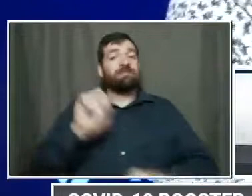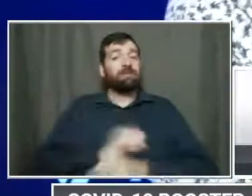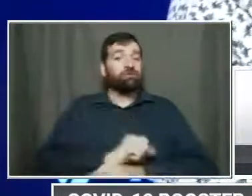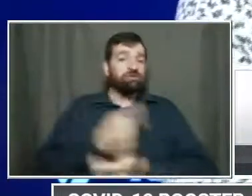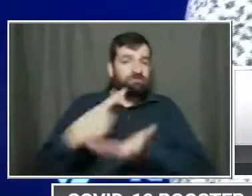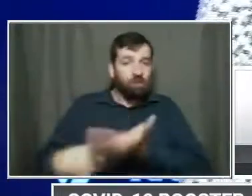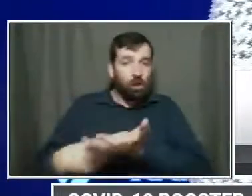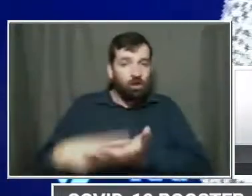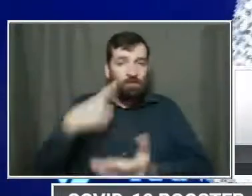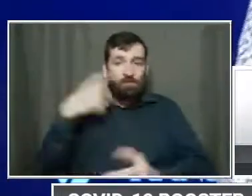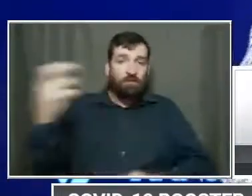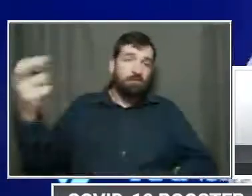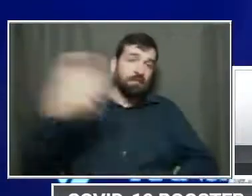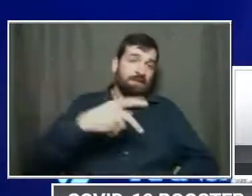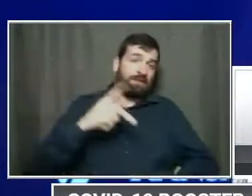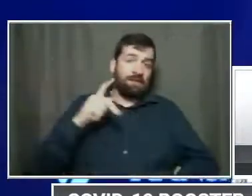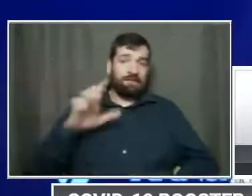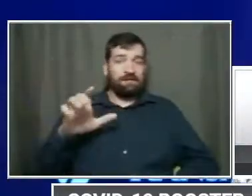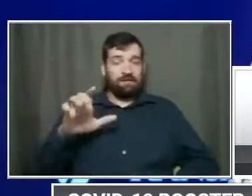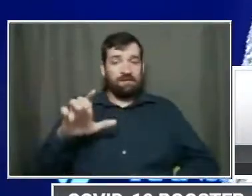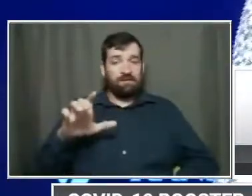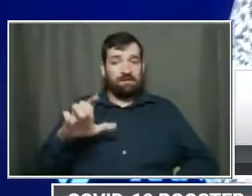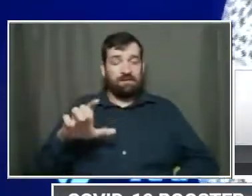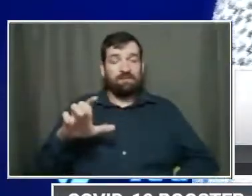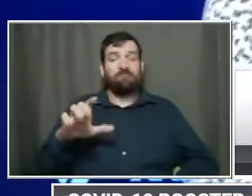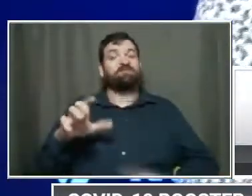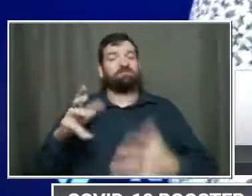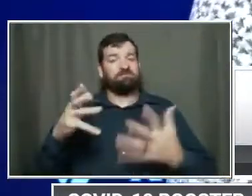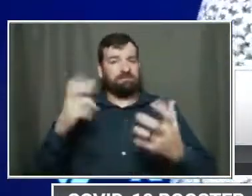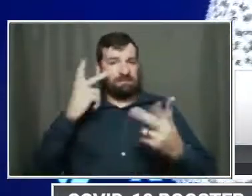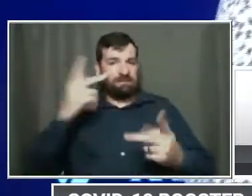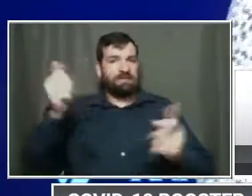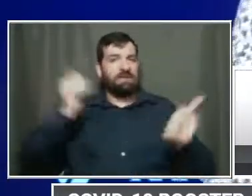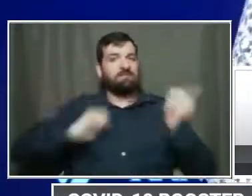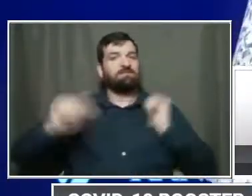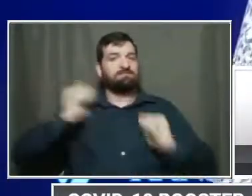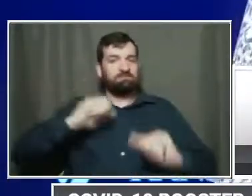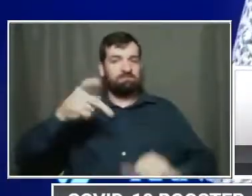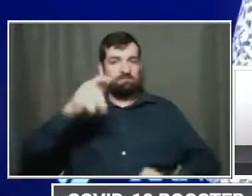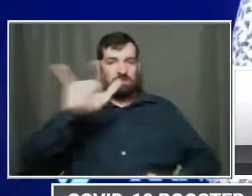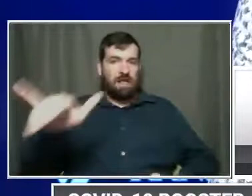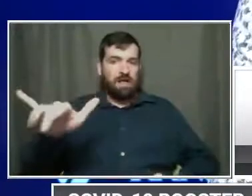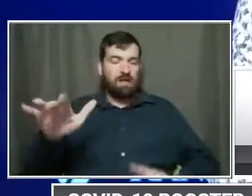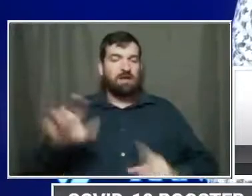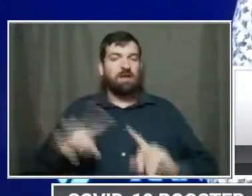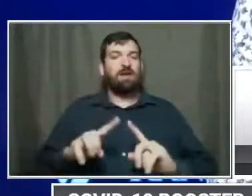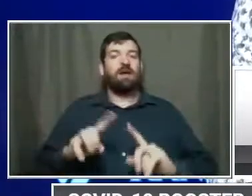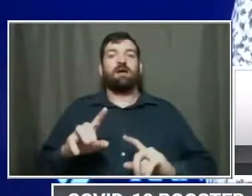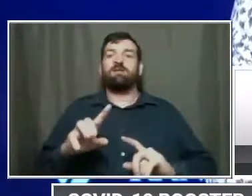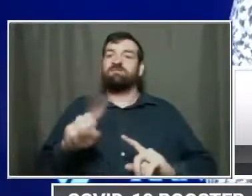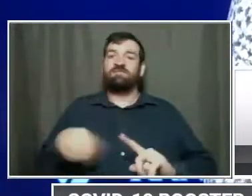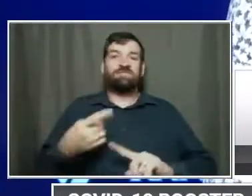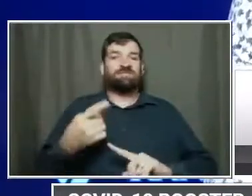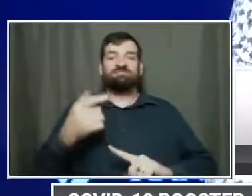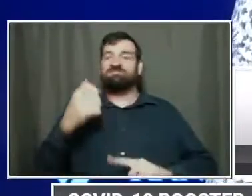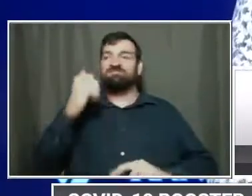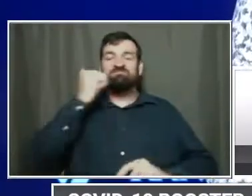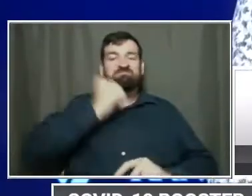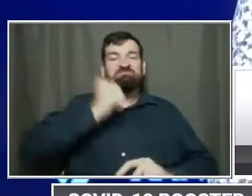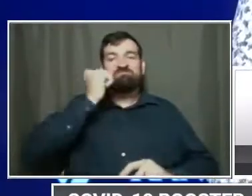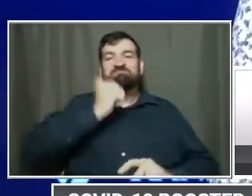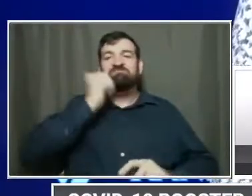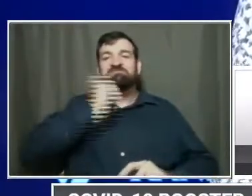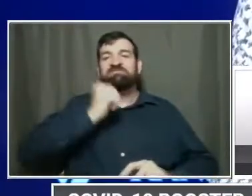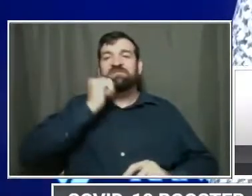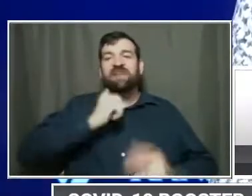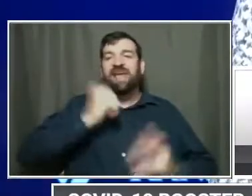back to Kansas City to do a play at the KC Rep next year. Nice, I'll be there. That'd be awesome. And just living life one day at a